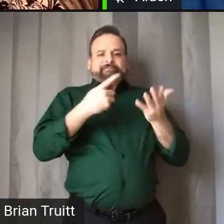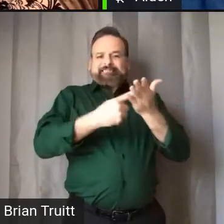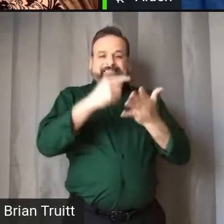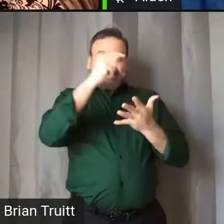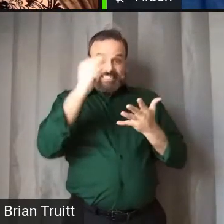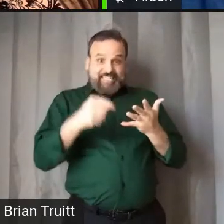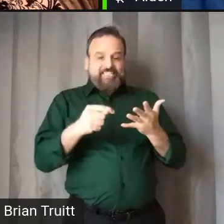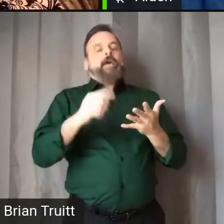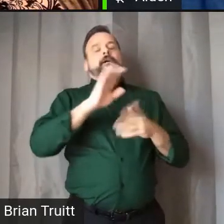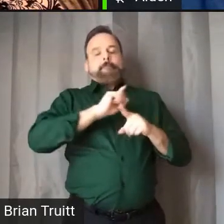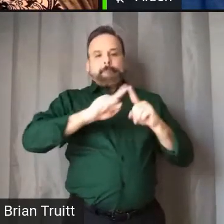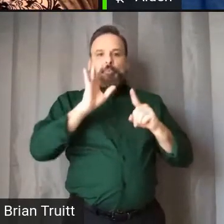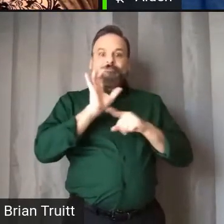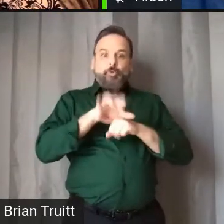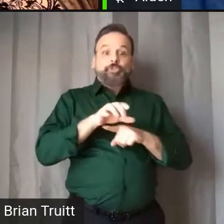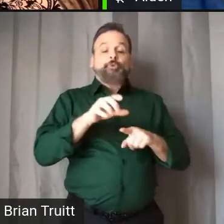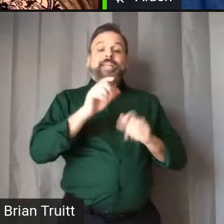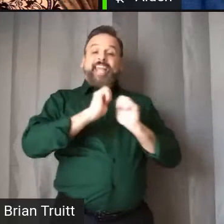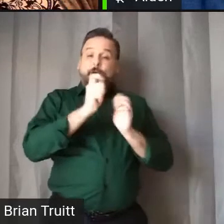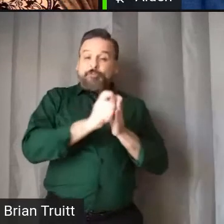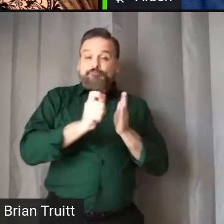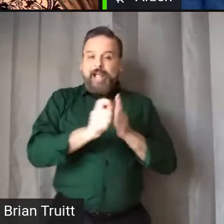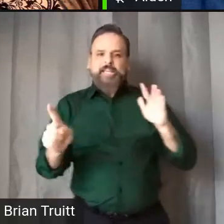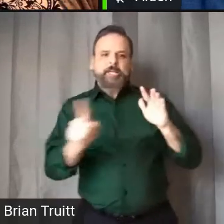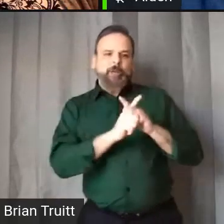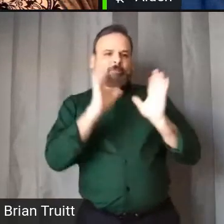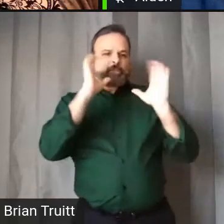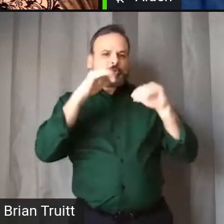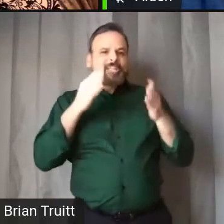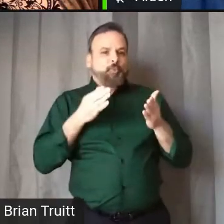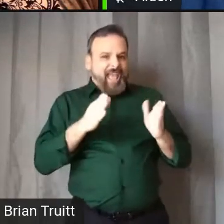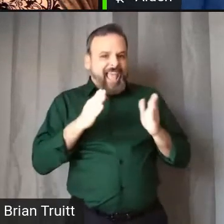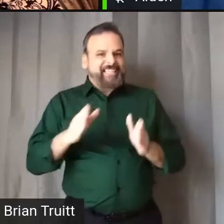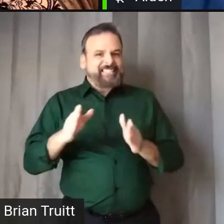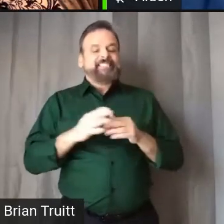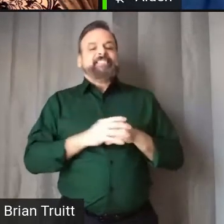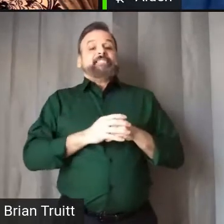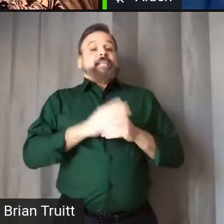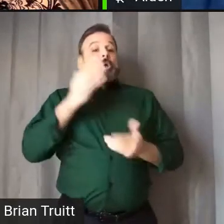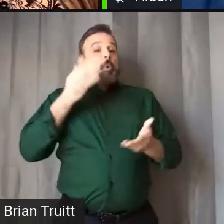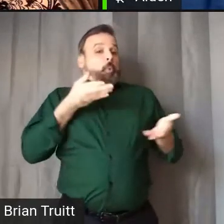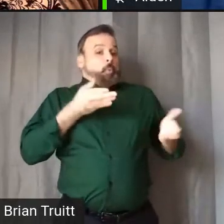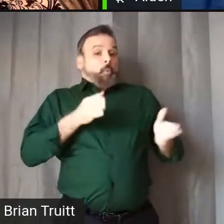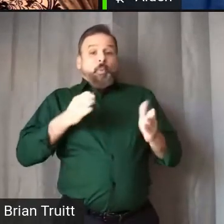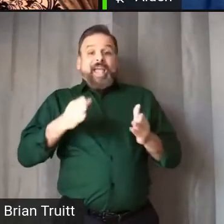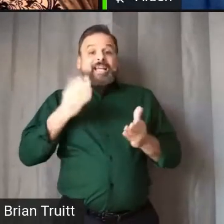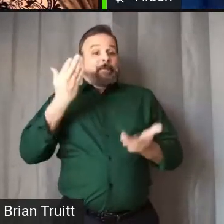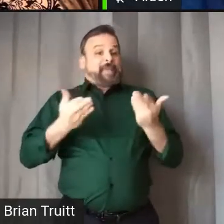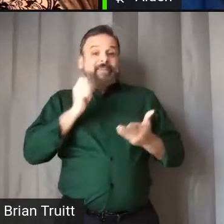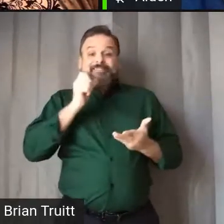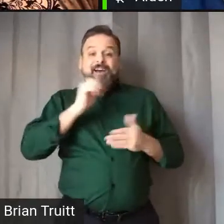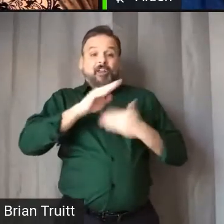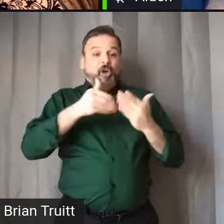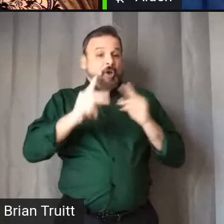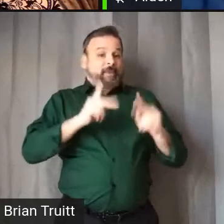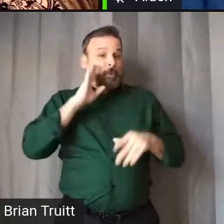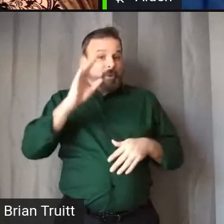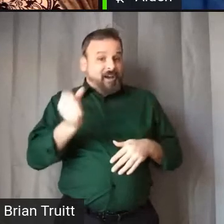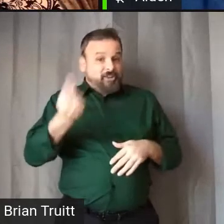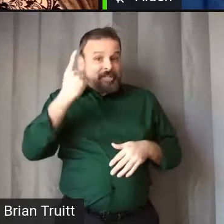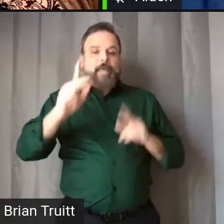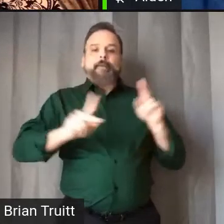write it, it comes up in strange ways. It comes up in ways that maybe not everyone is going to understand, but the people